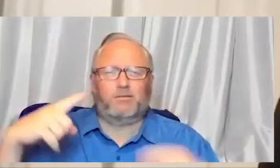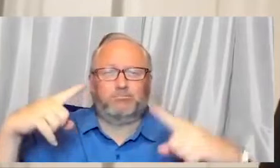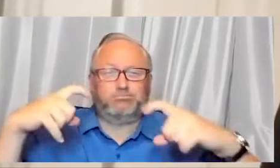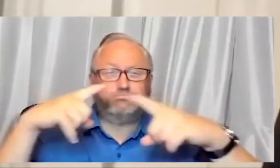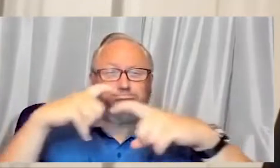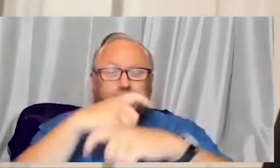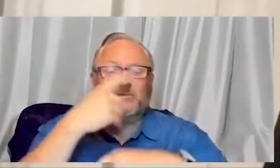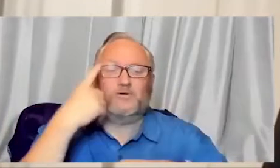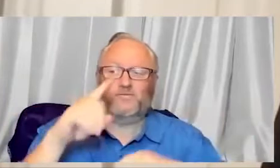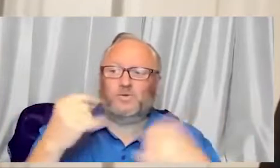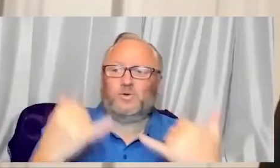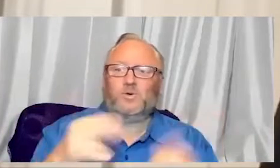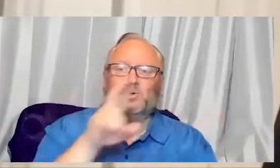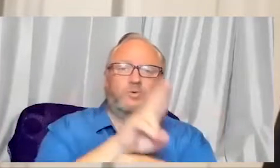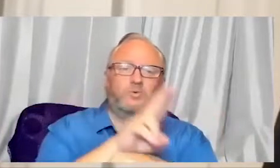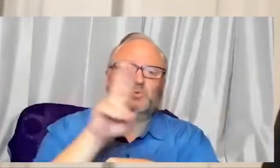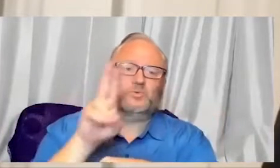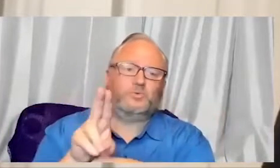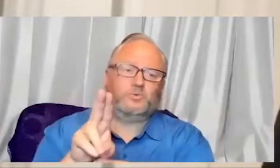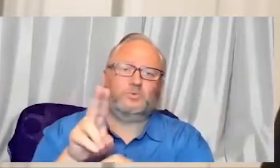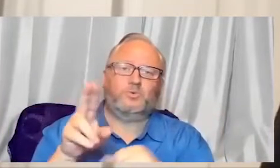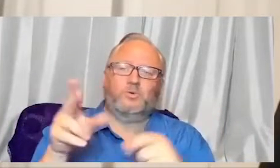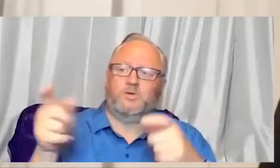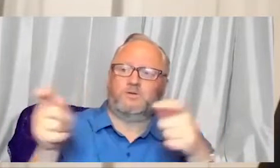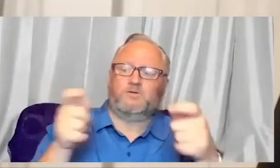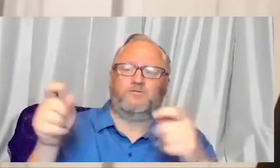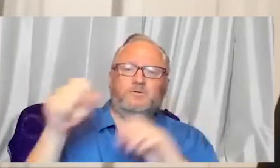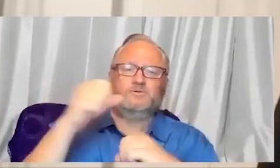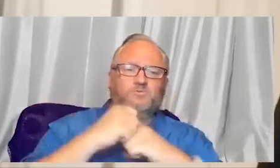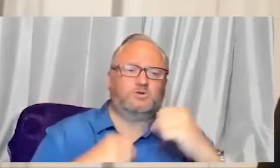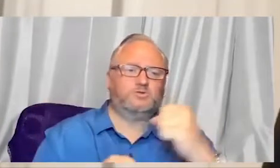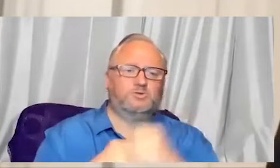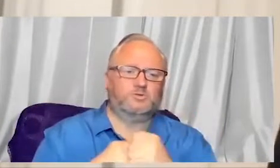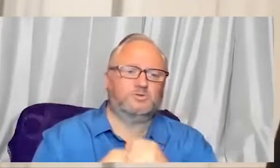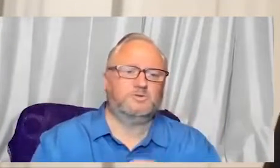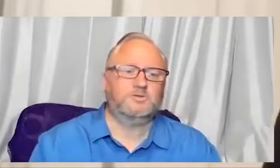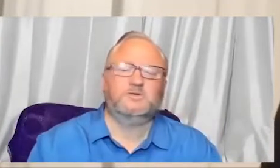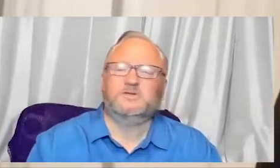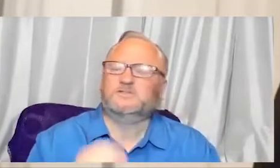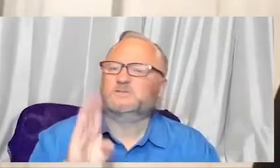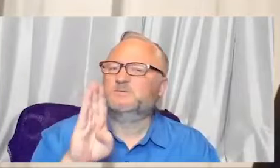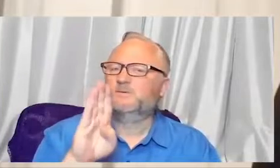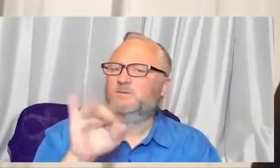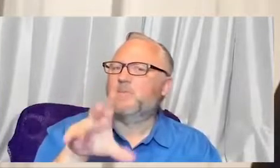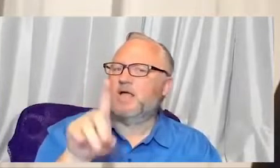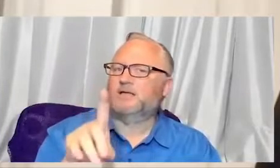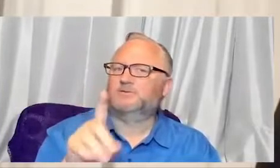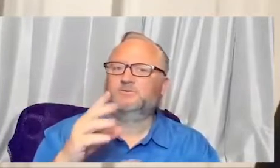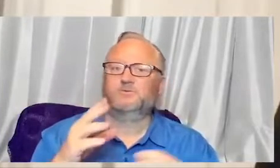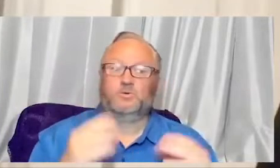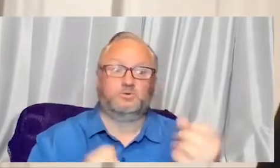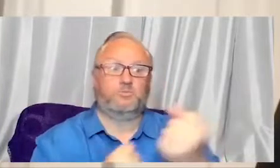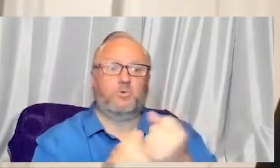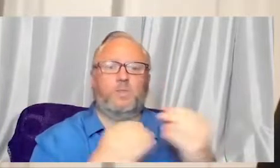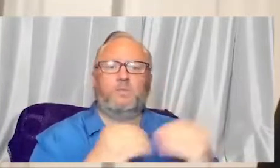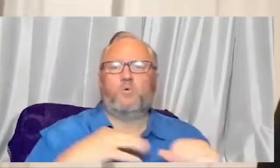of the current Unitarian Universalist governance structures is biased toward the more